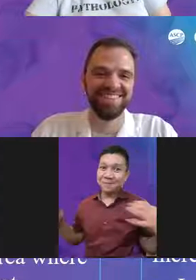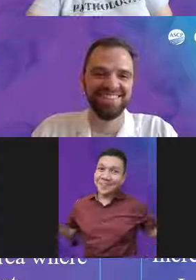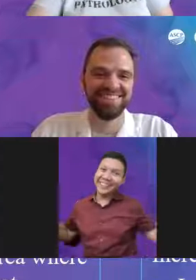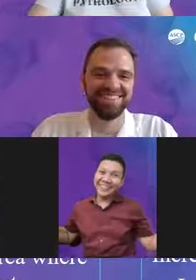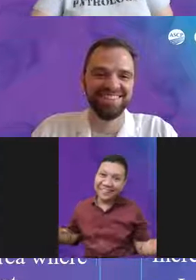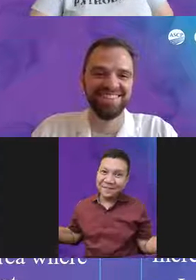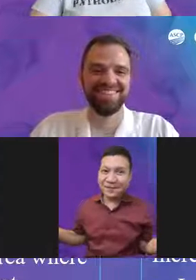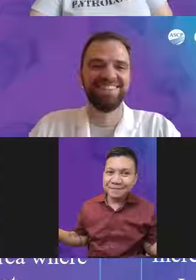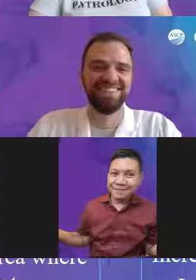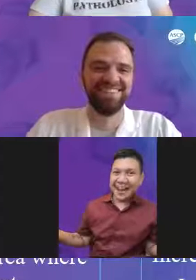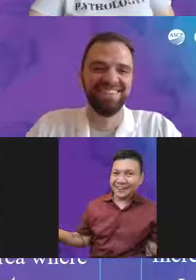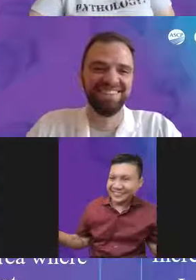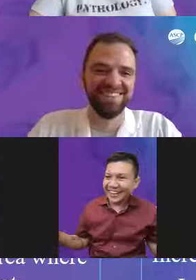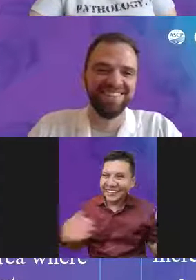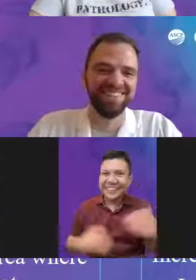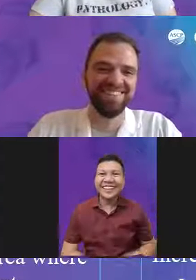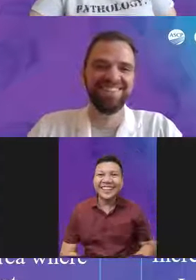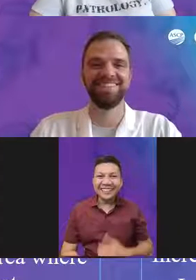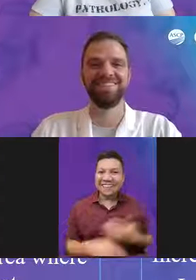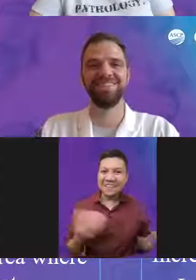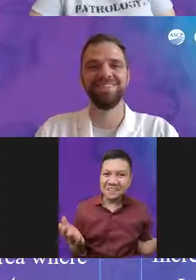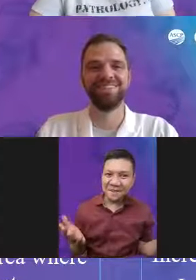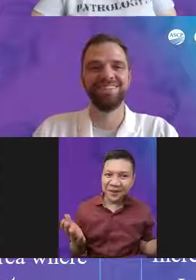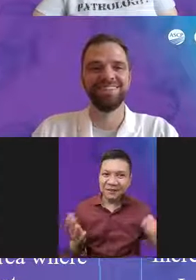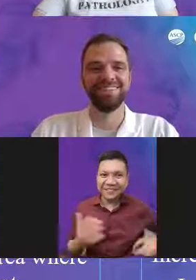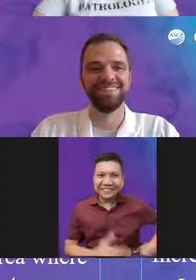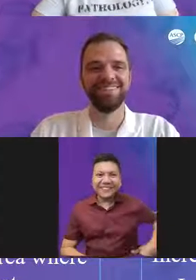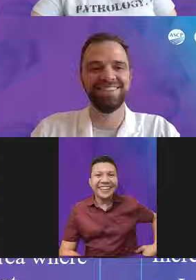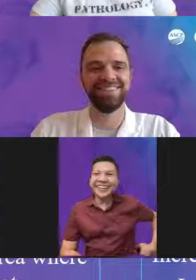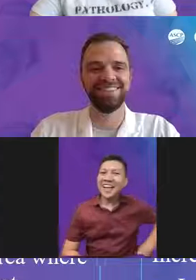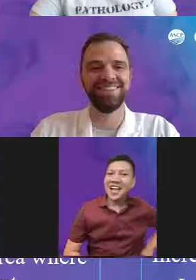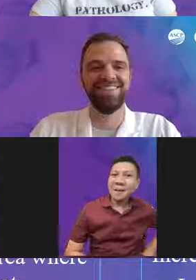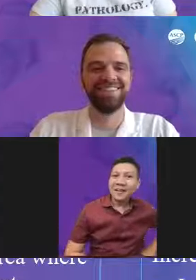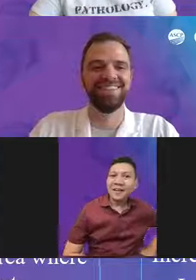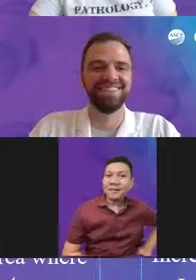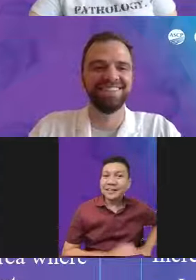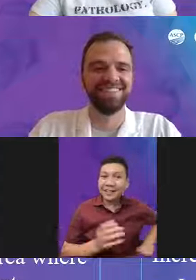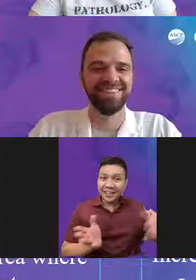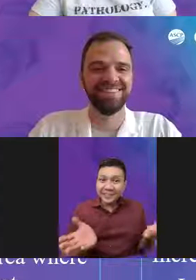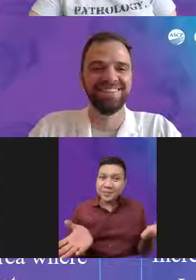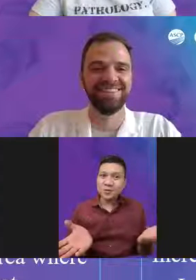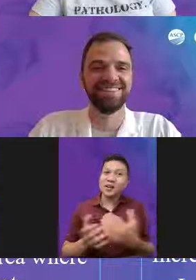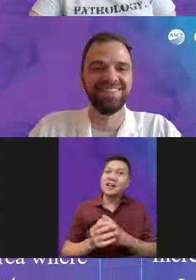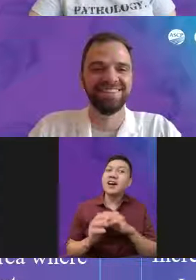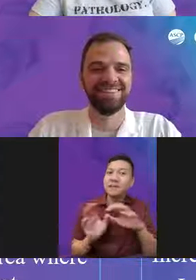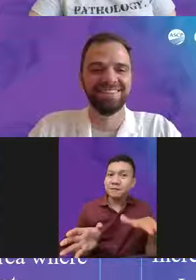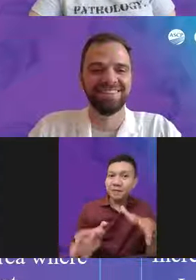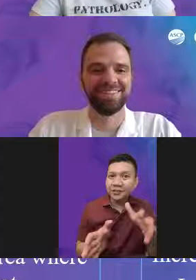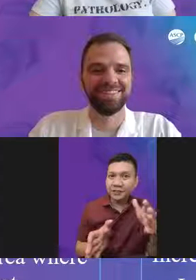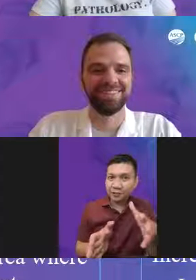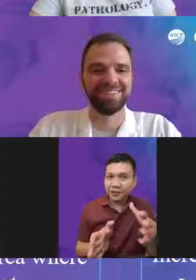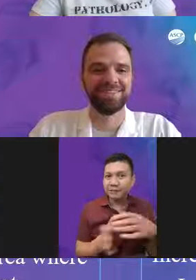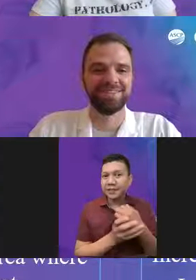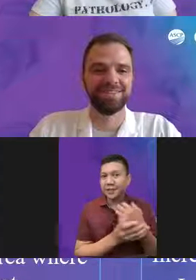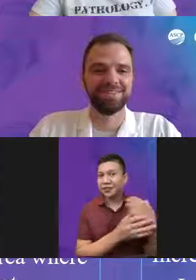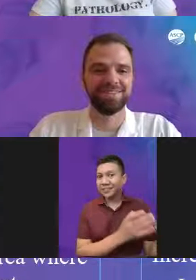you become big, you're a macrocyte. That's how I remember MCV. But that tells you a lot of